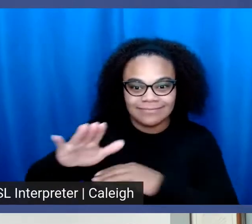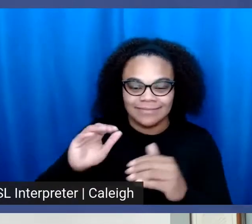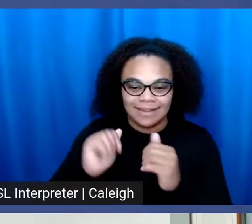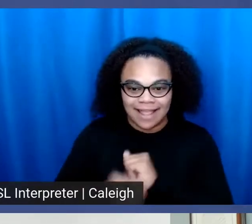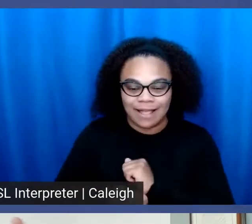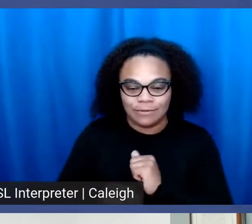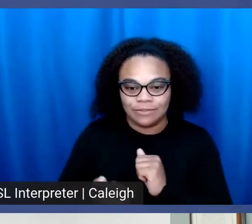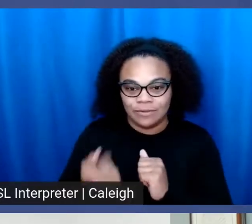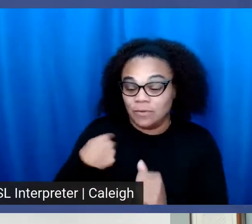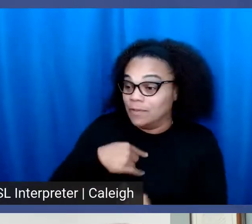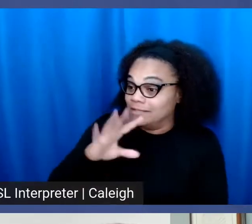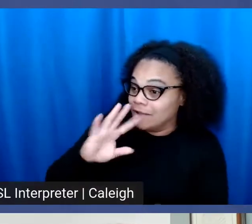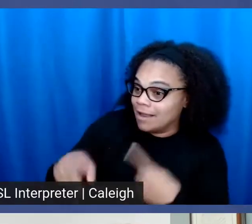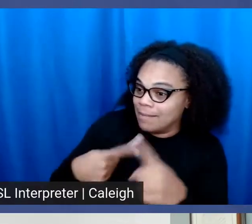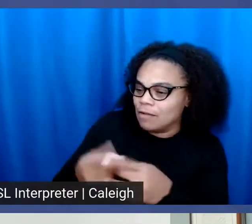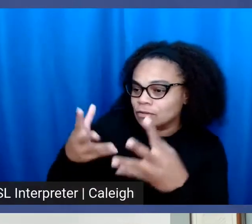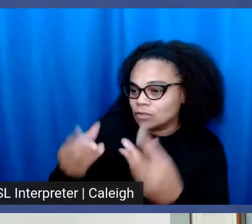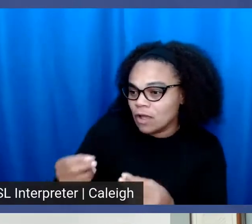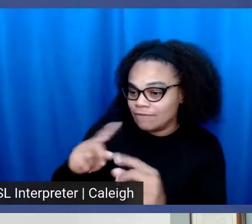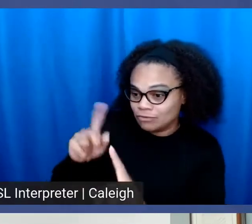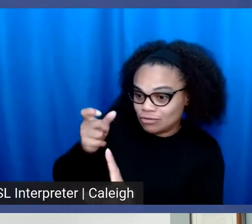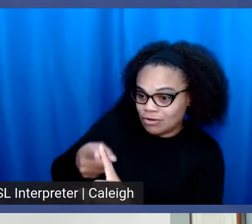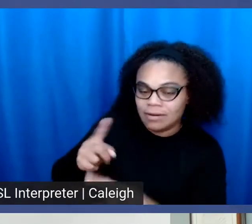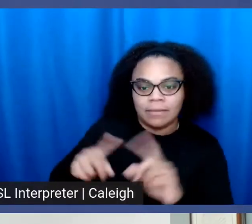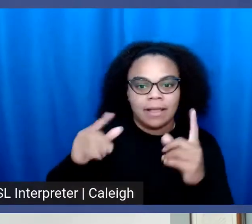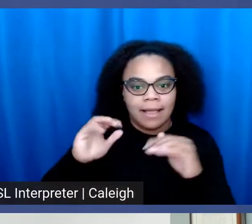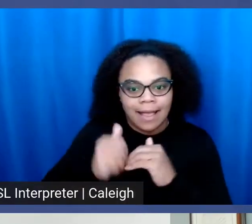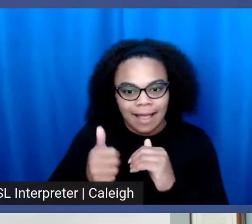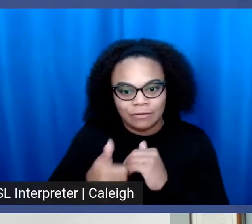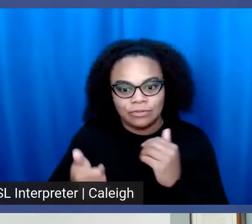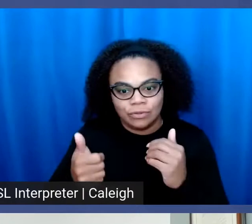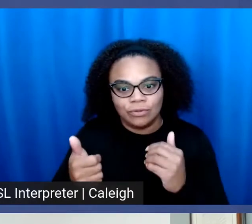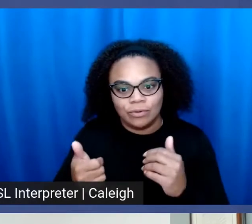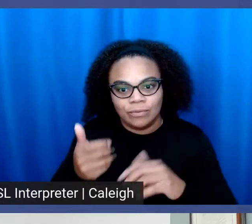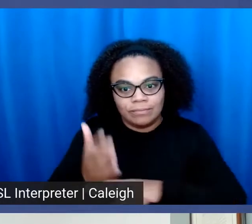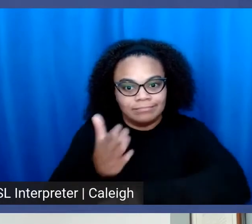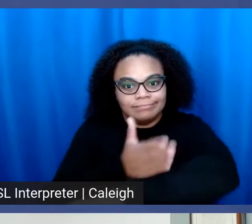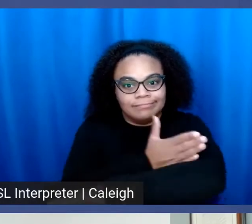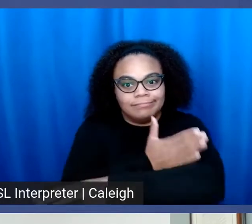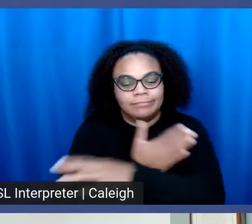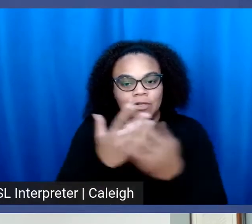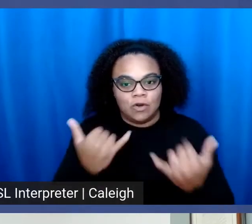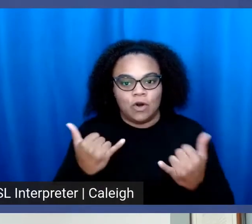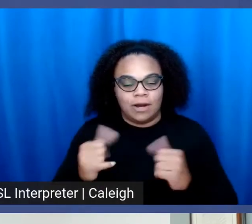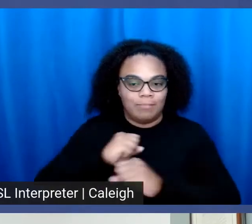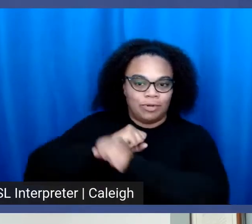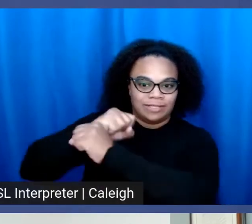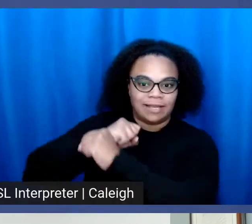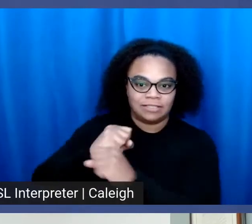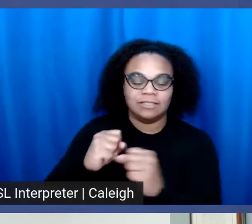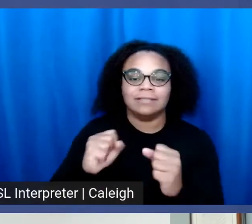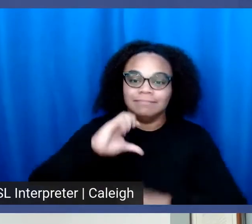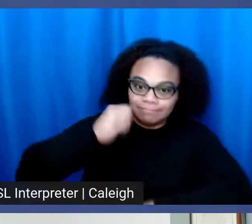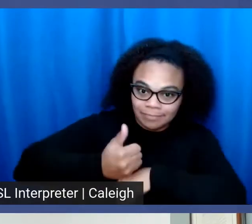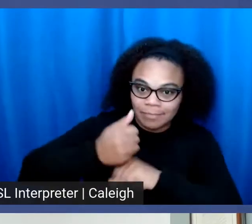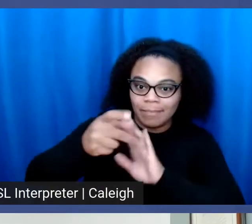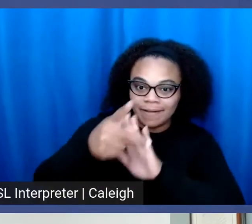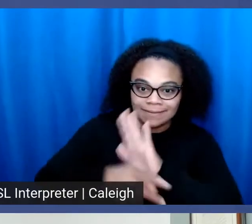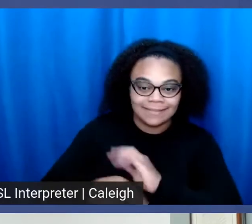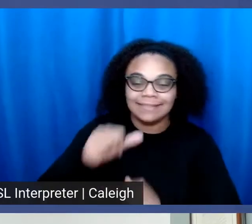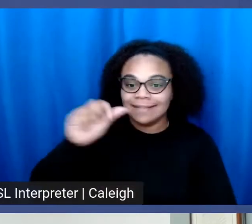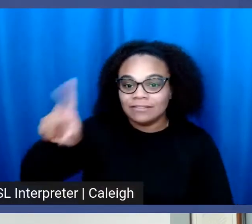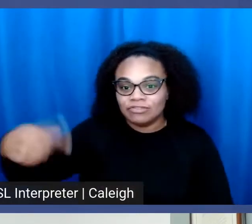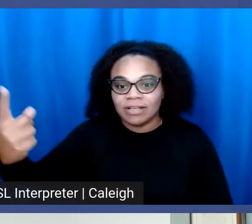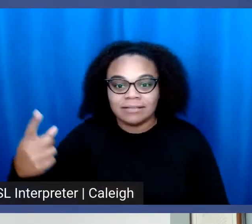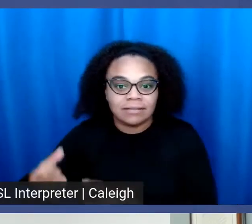about soft targets, how to make this a hard target, how to shore up existing protections via policy, so that we're not just talking about ad hoc, off the cuff. Hey, I read